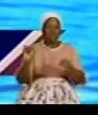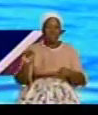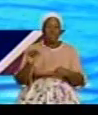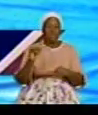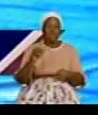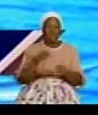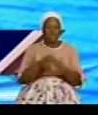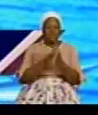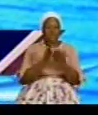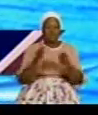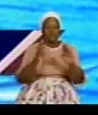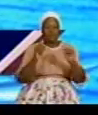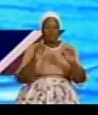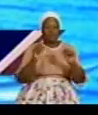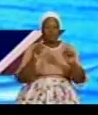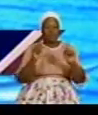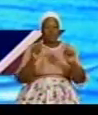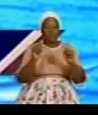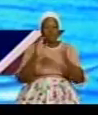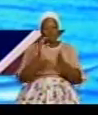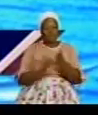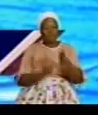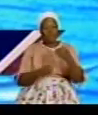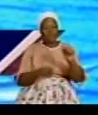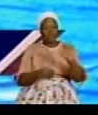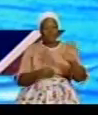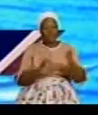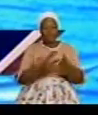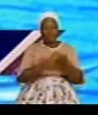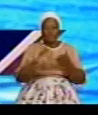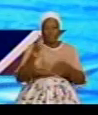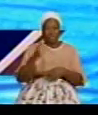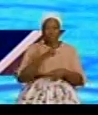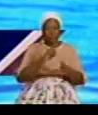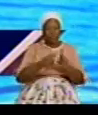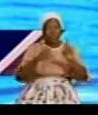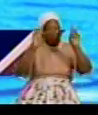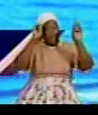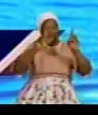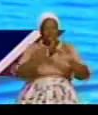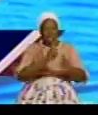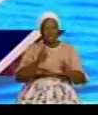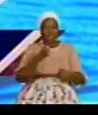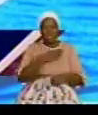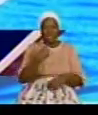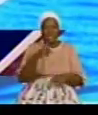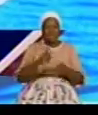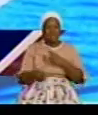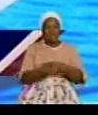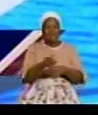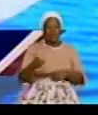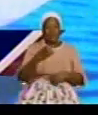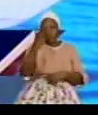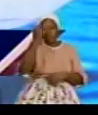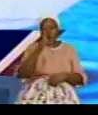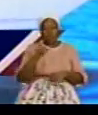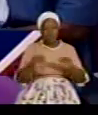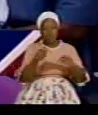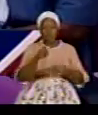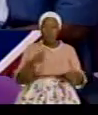15, reading from verse 3. But he answered and said unto them, why do ye